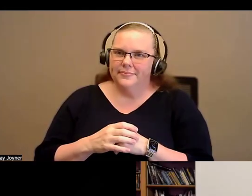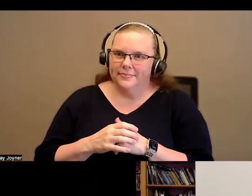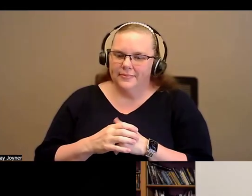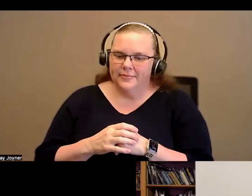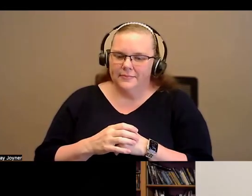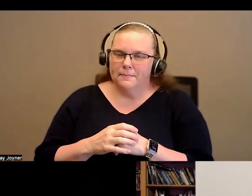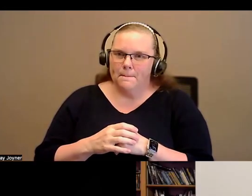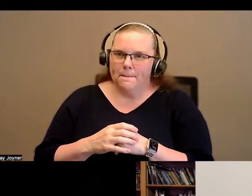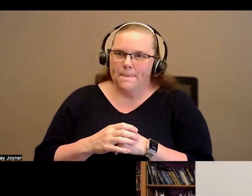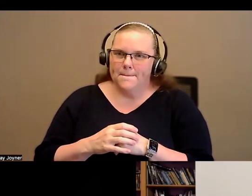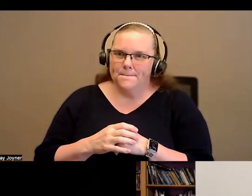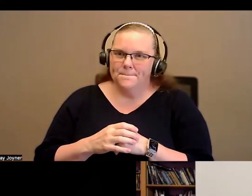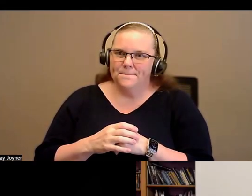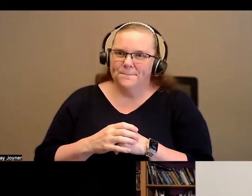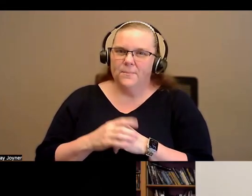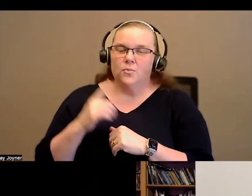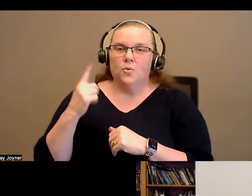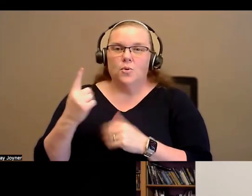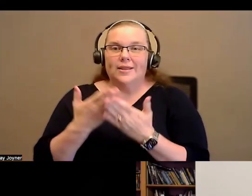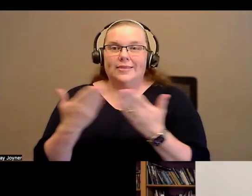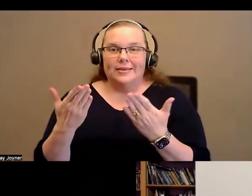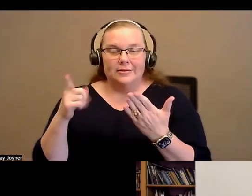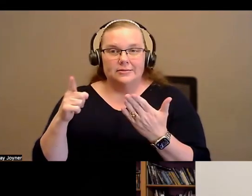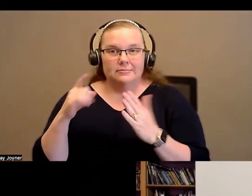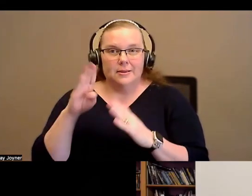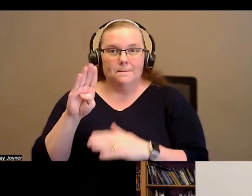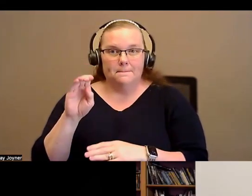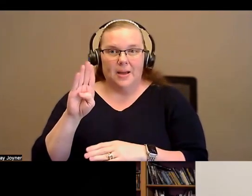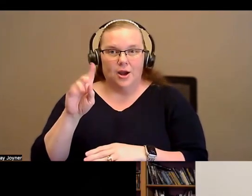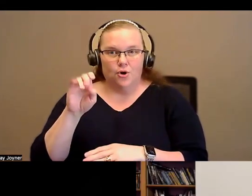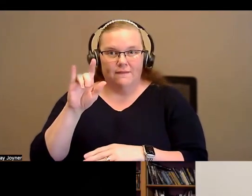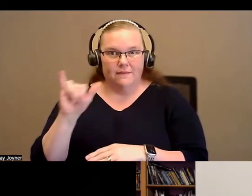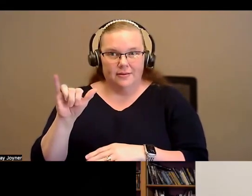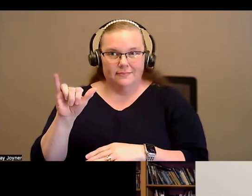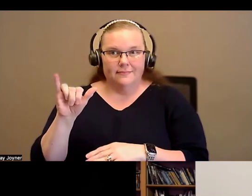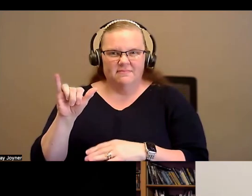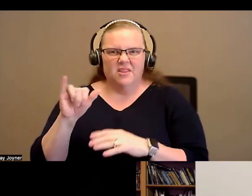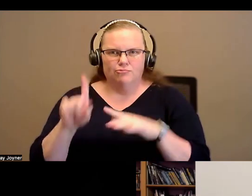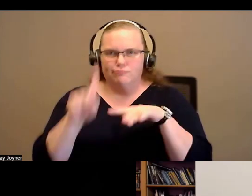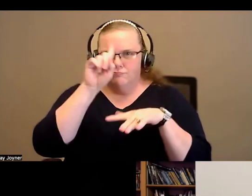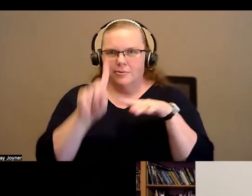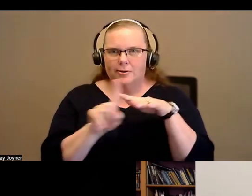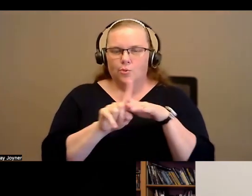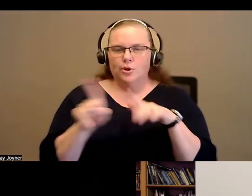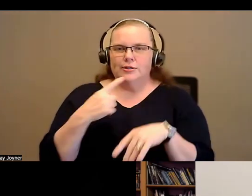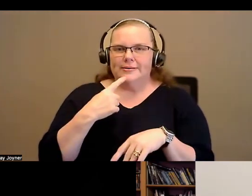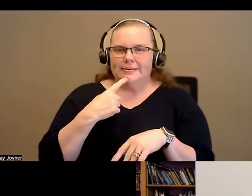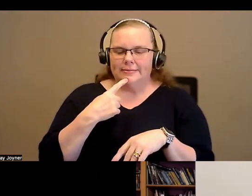paintings a lot. But one of the things in her biography that jumped out to me was when you said